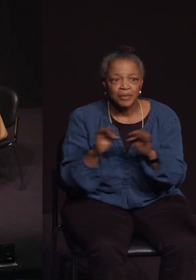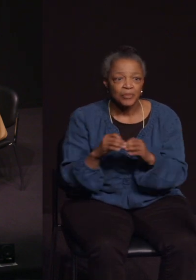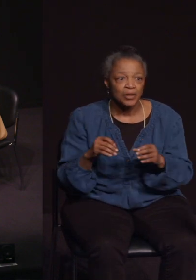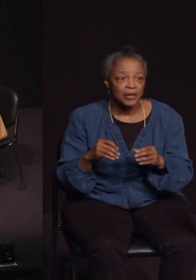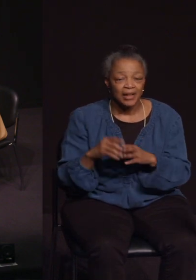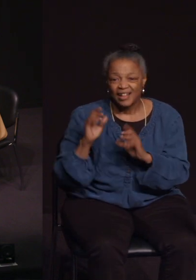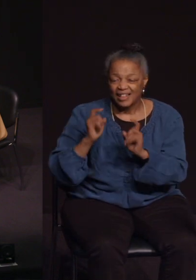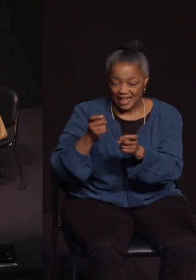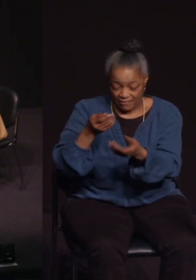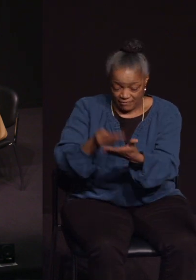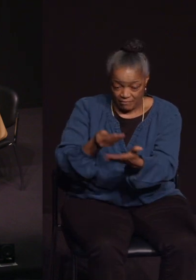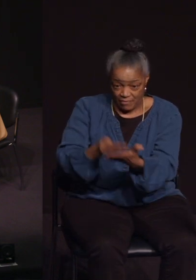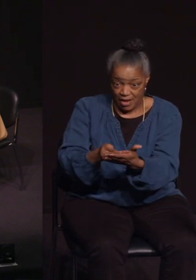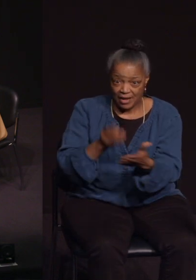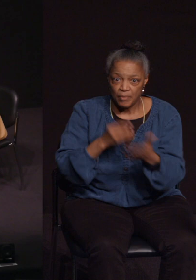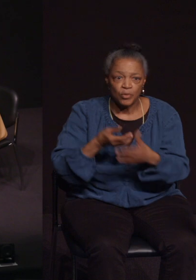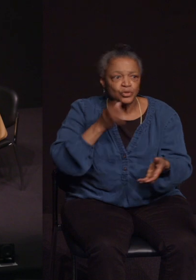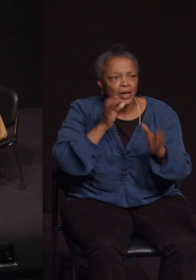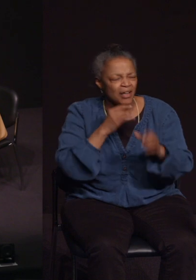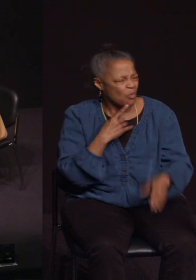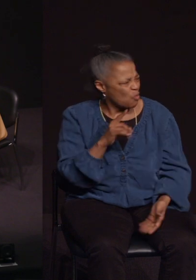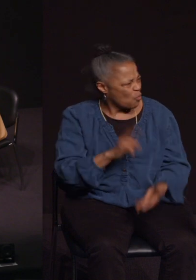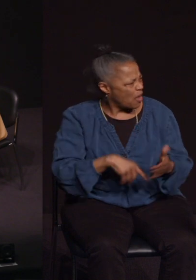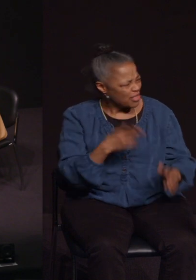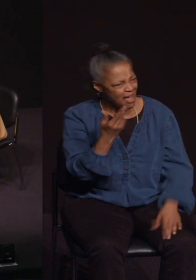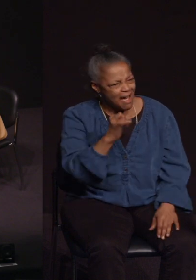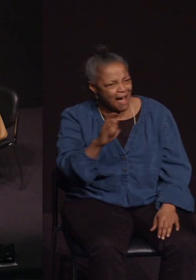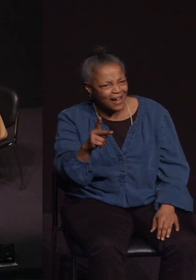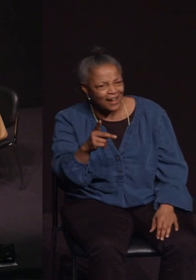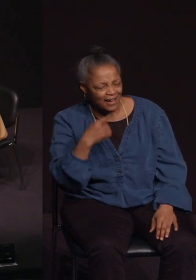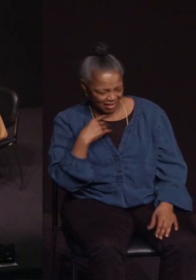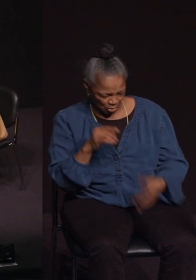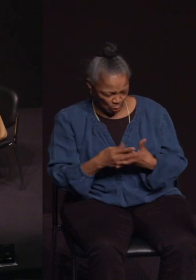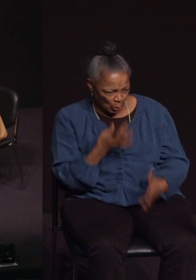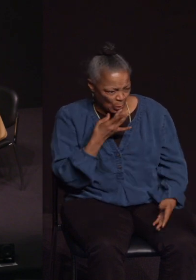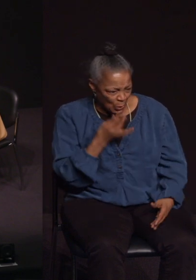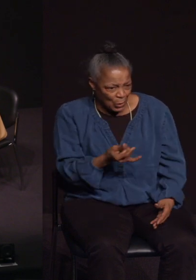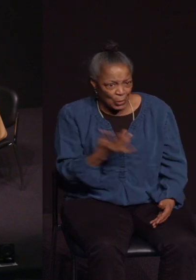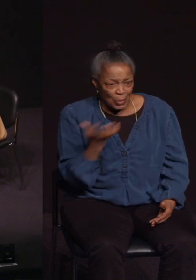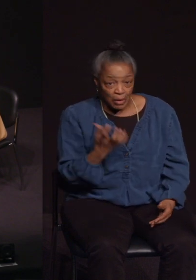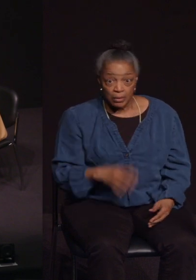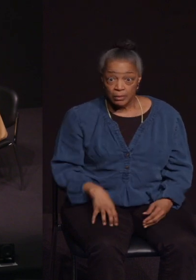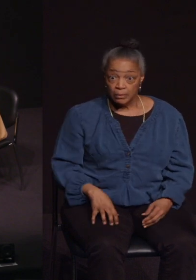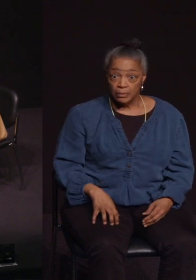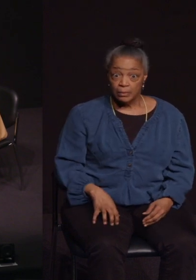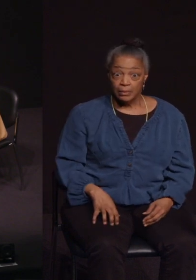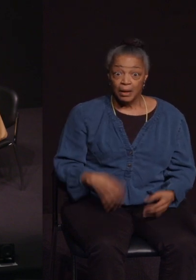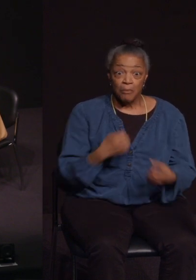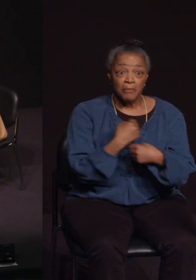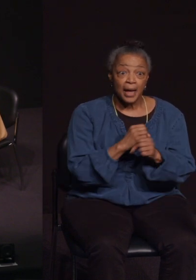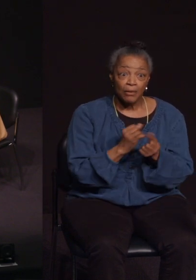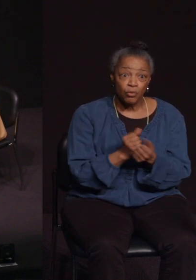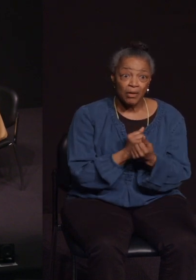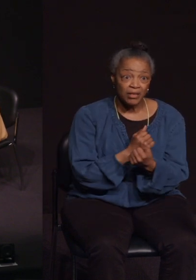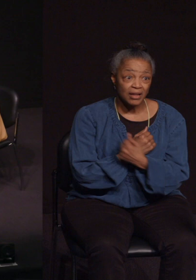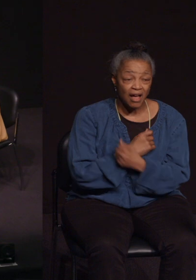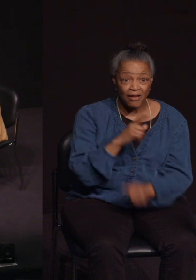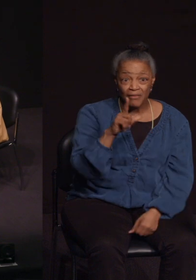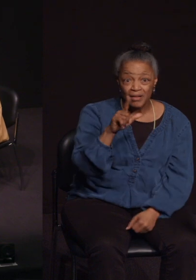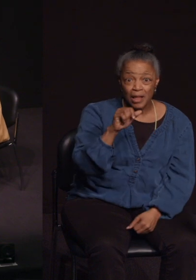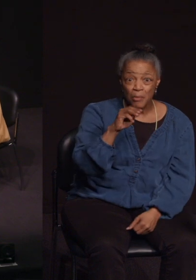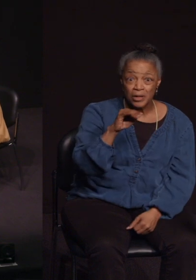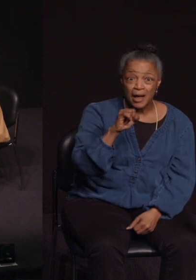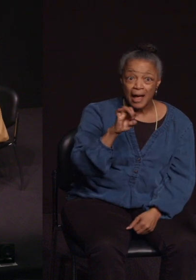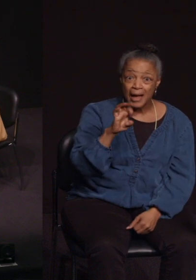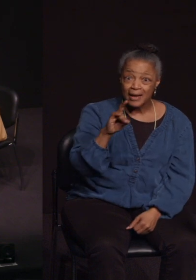tips and people would drink it. And they was like, what the heck? What is this? And we like, Made with Love lemonade. So it's